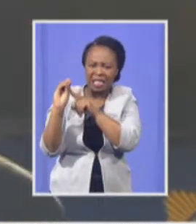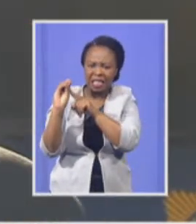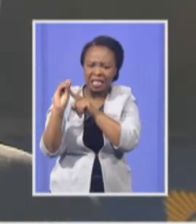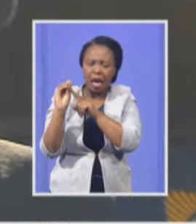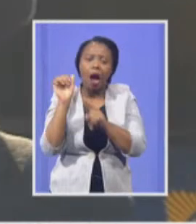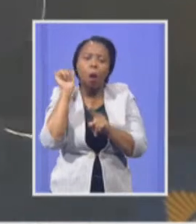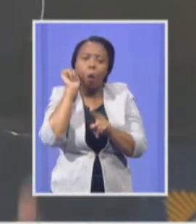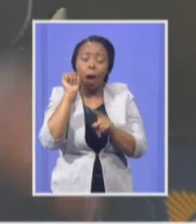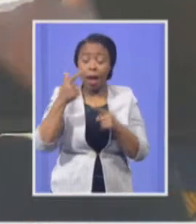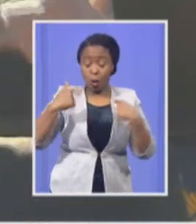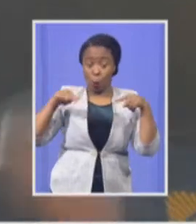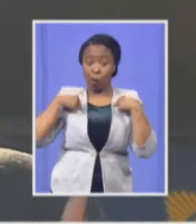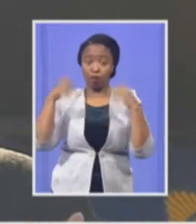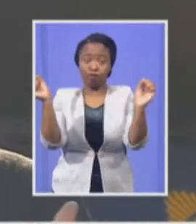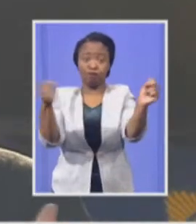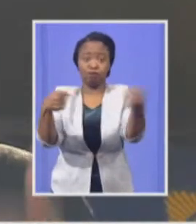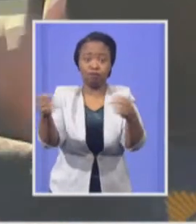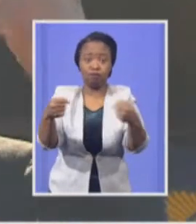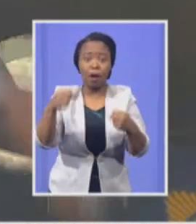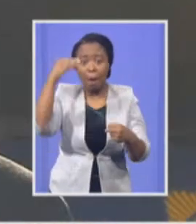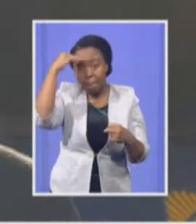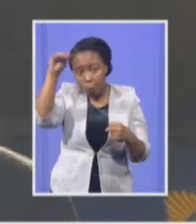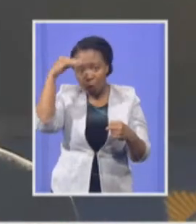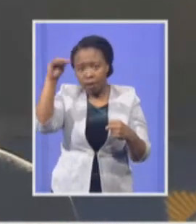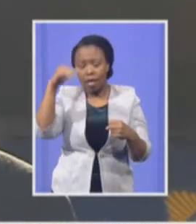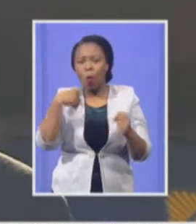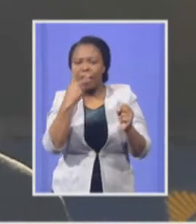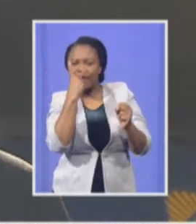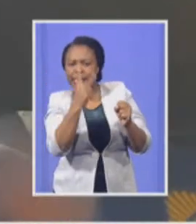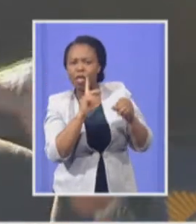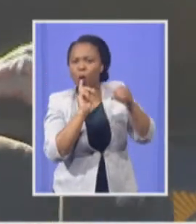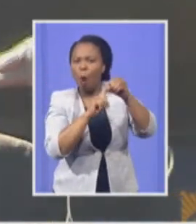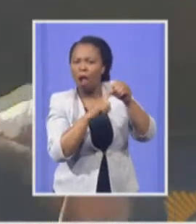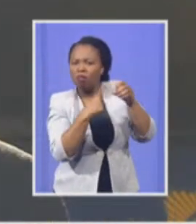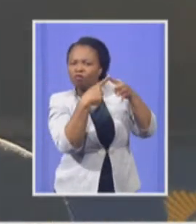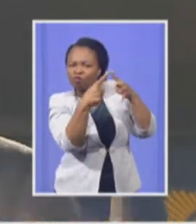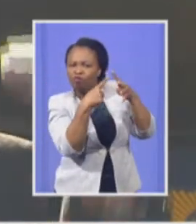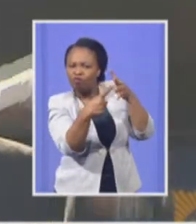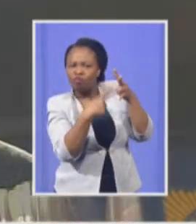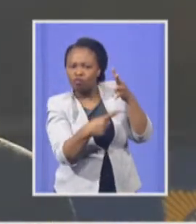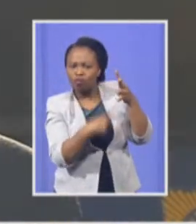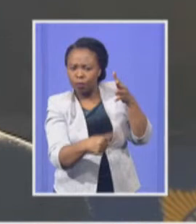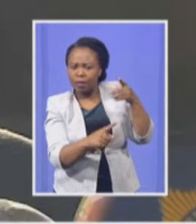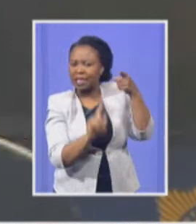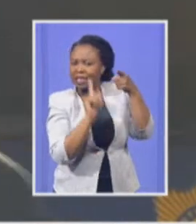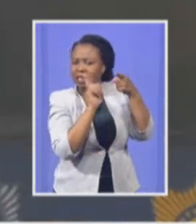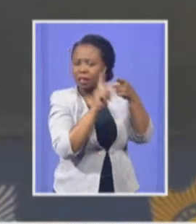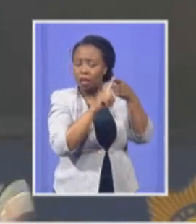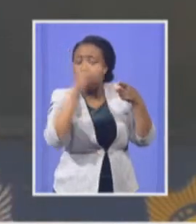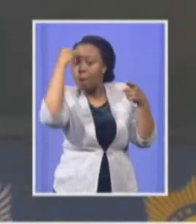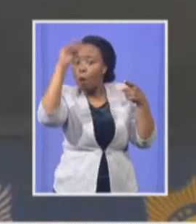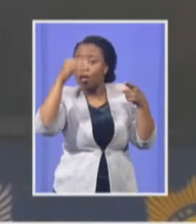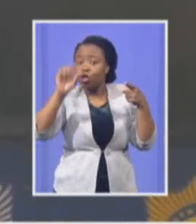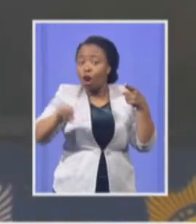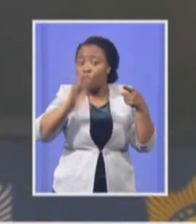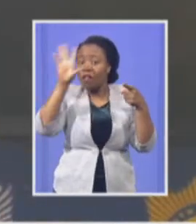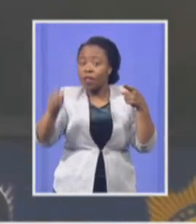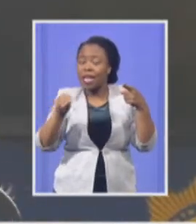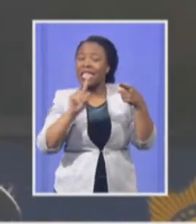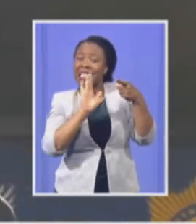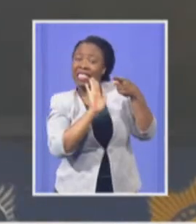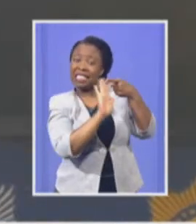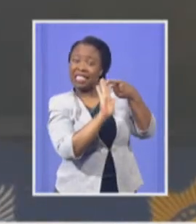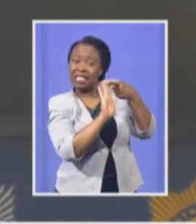masiqasha amaphoyisa kuba nezinto esiyibhekayo iphoyisa eqashwayo eSouth Africa kufanele libe yi-South